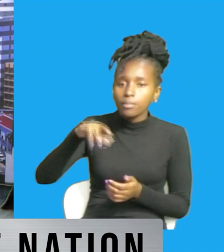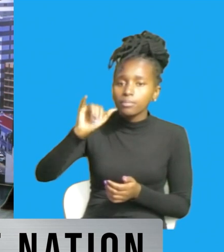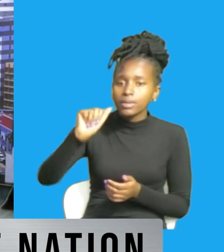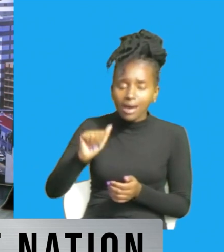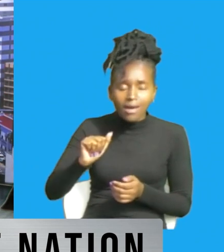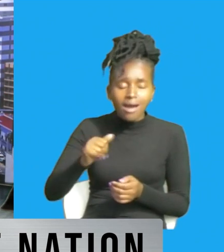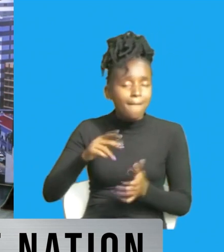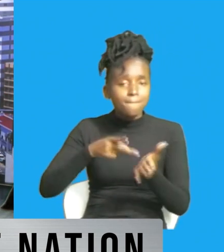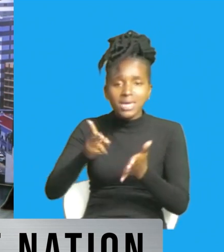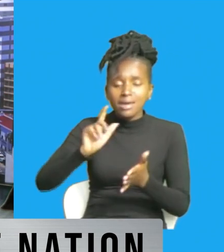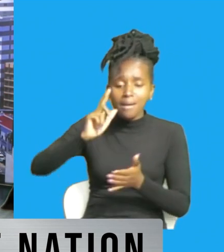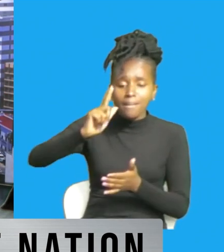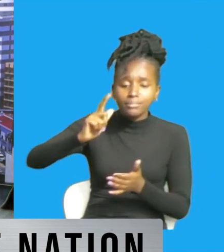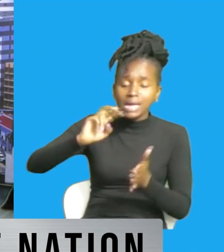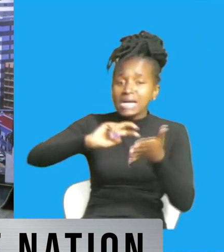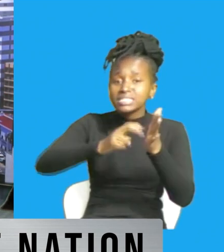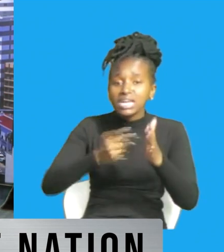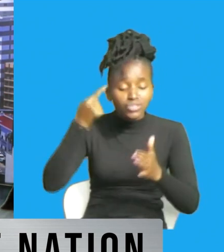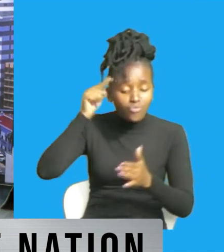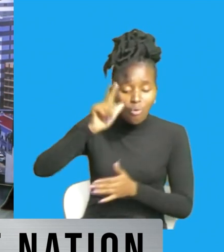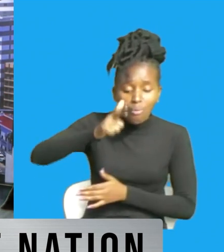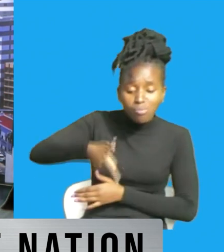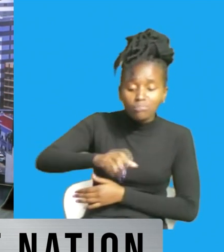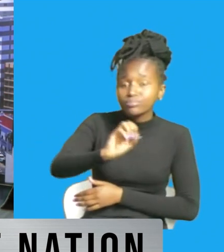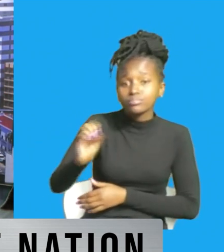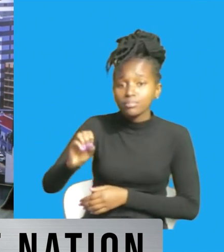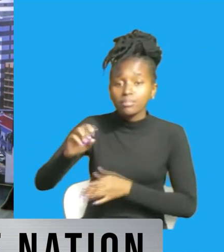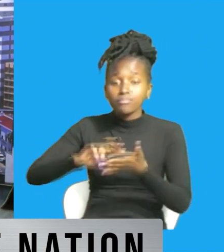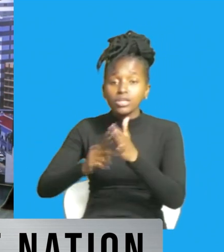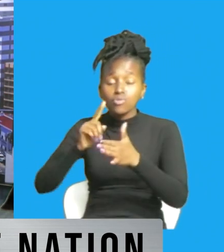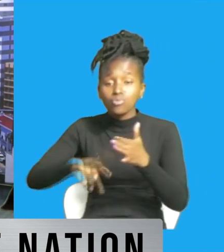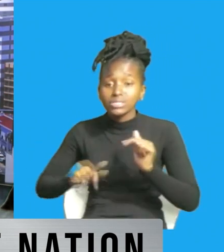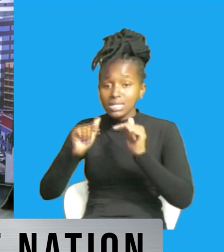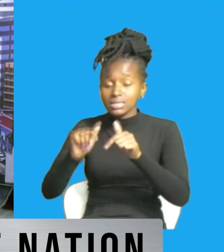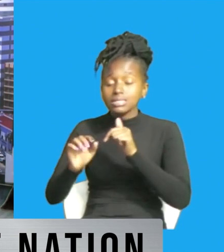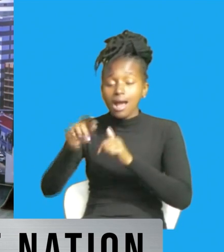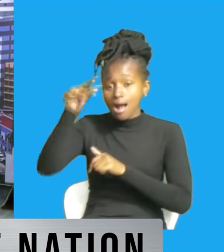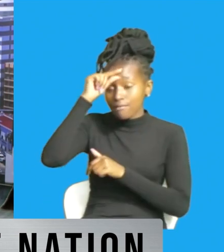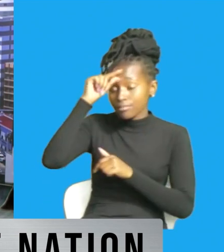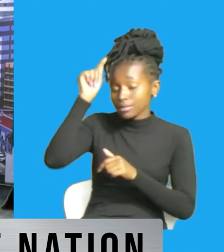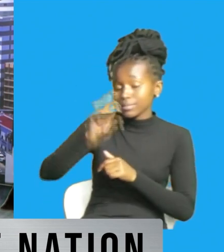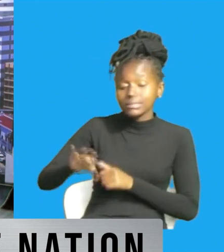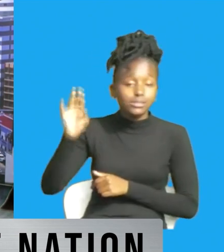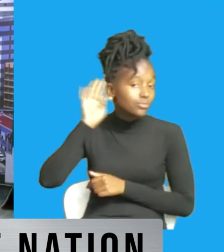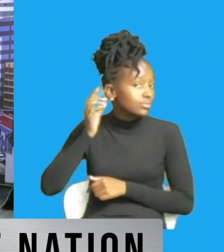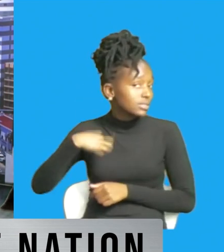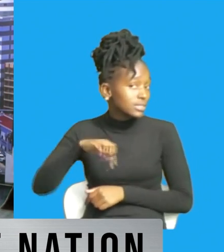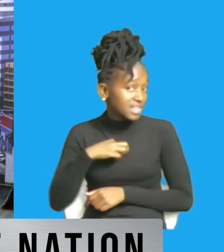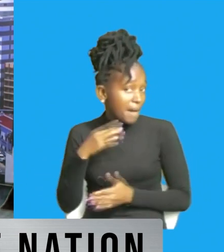Kwa hivyo tunasema ya kwamba saa zingine serikali pia mtusikize, na ndio tunasema labda sisi ndio tutakuwa na